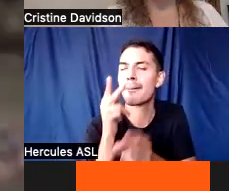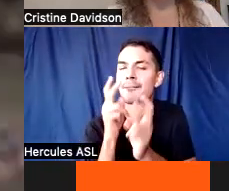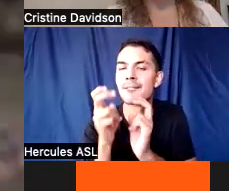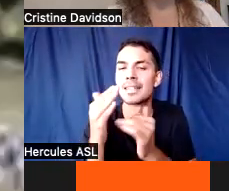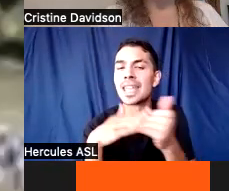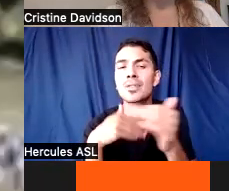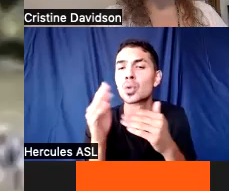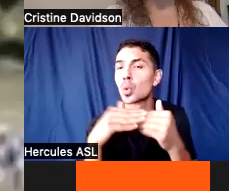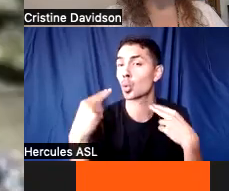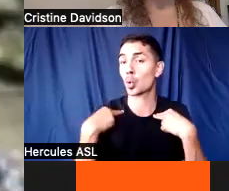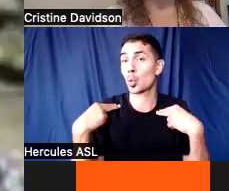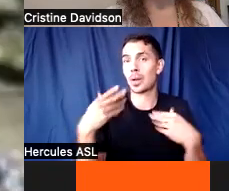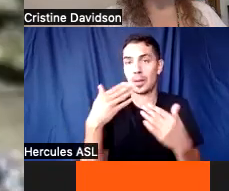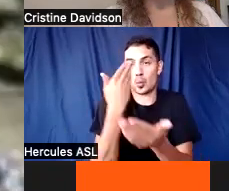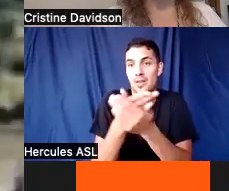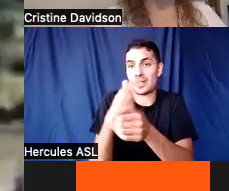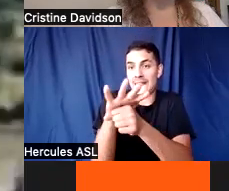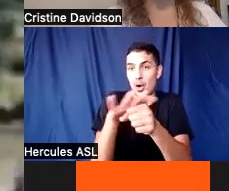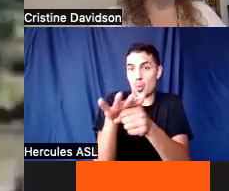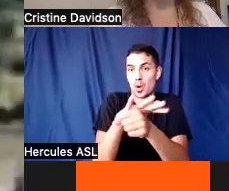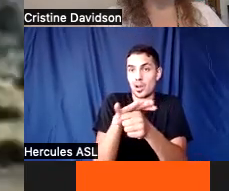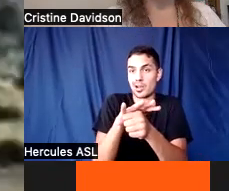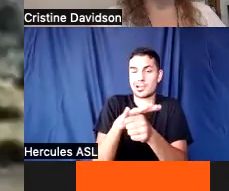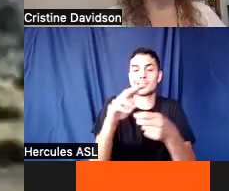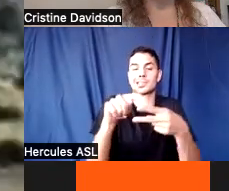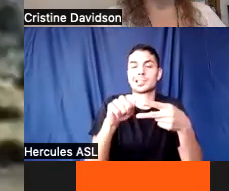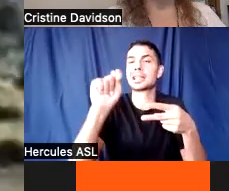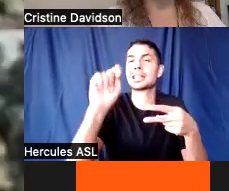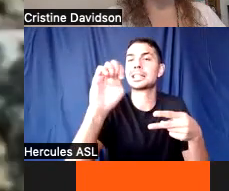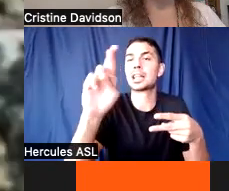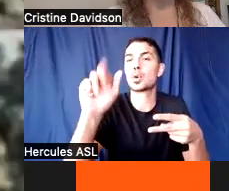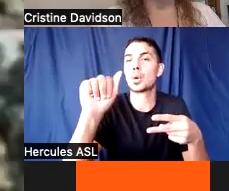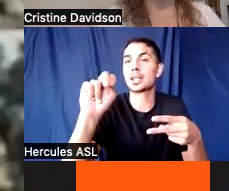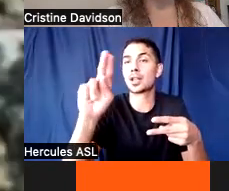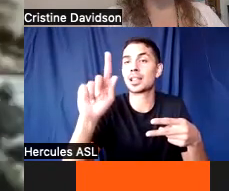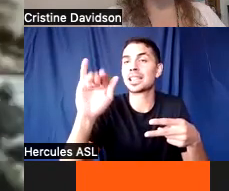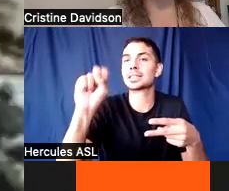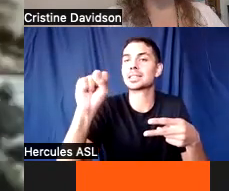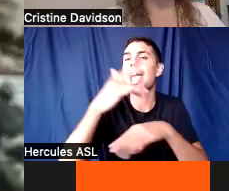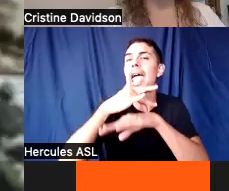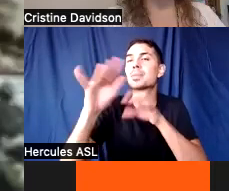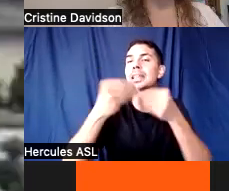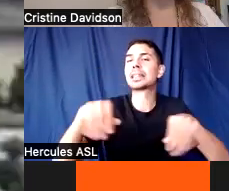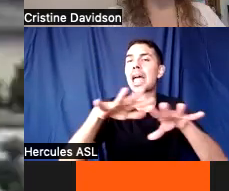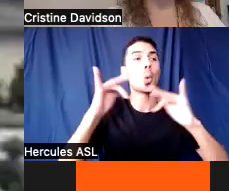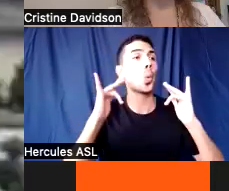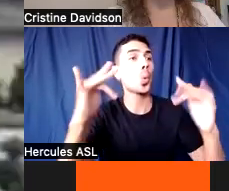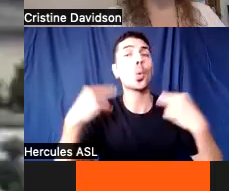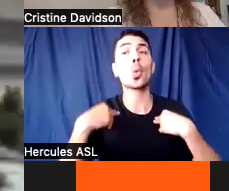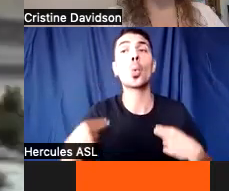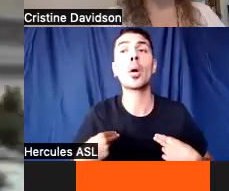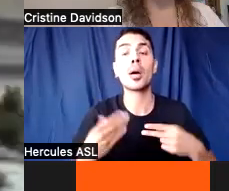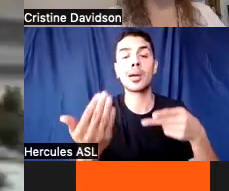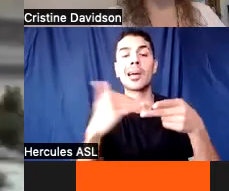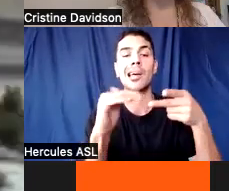they landed, they still said this land is terra nullius if these people are not using the land in a way European legal